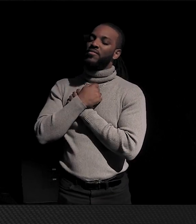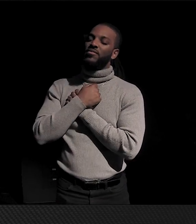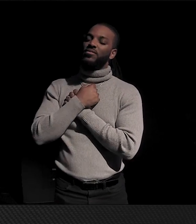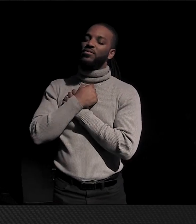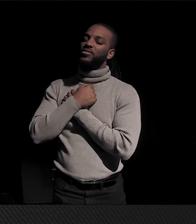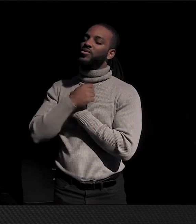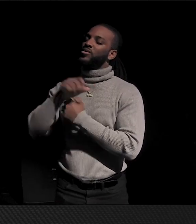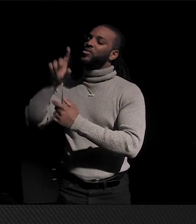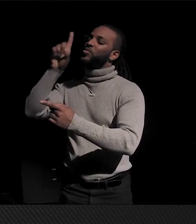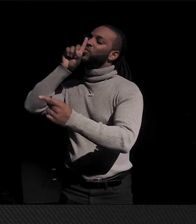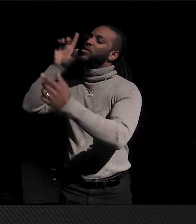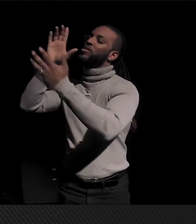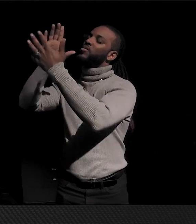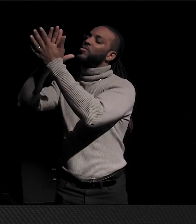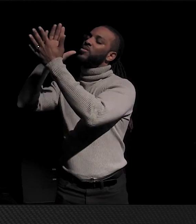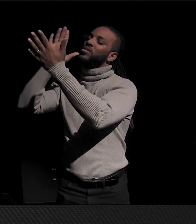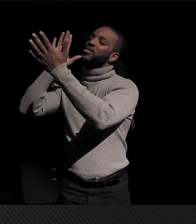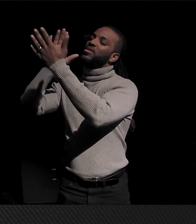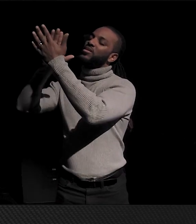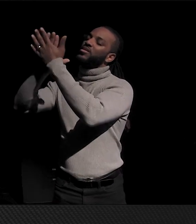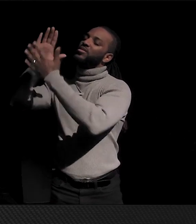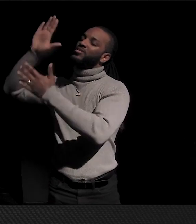we praise your